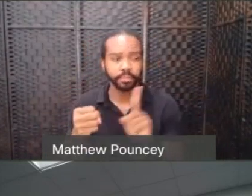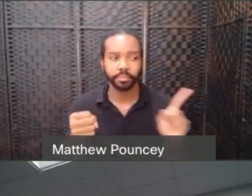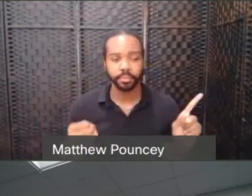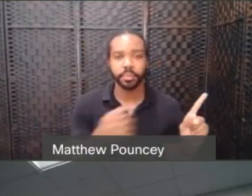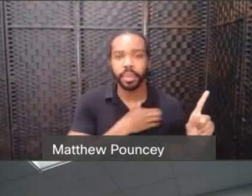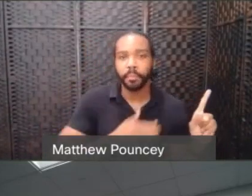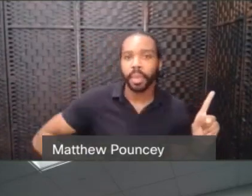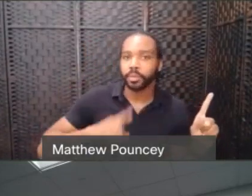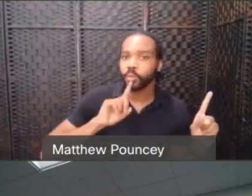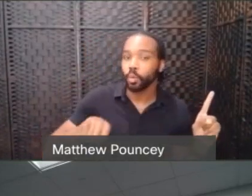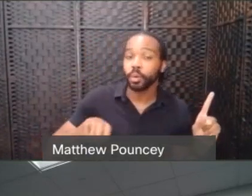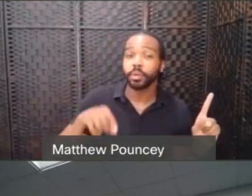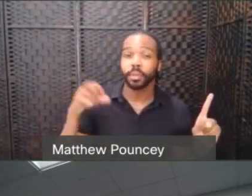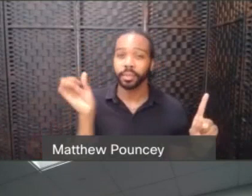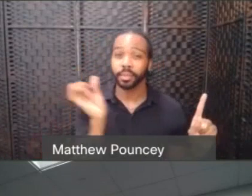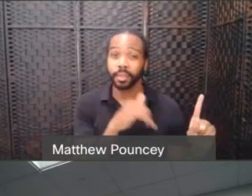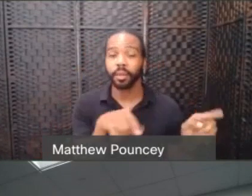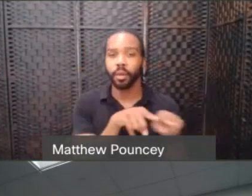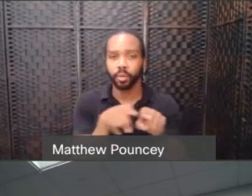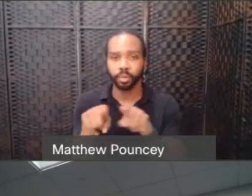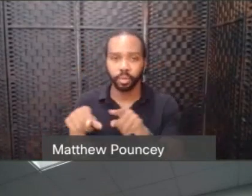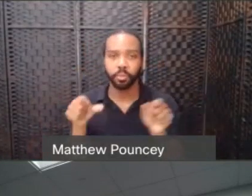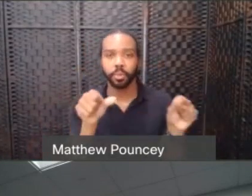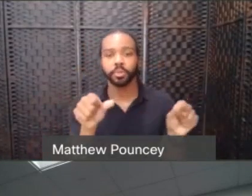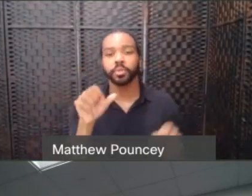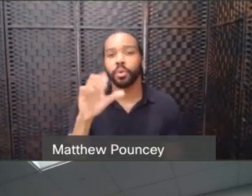orders. And those are also on the coronavirus website.